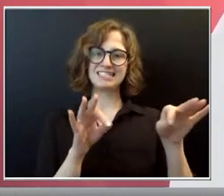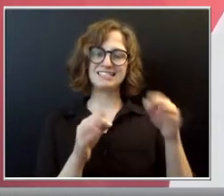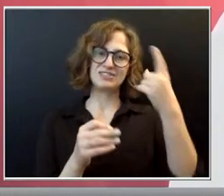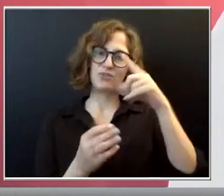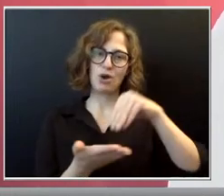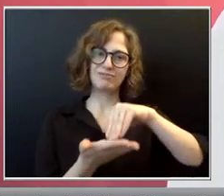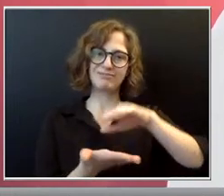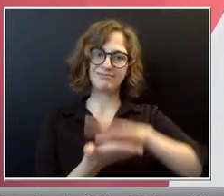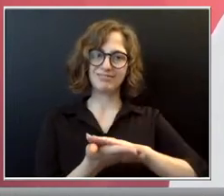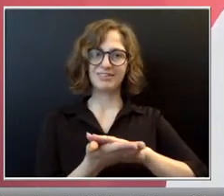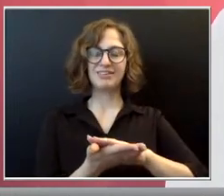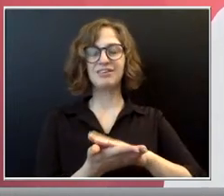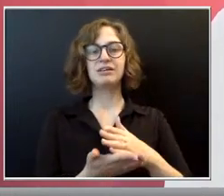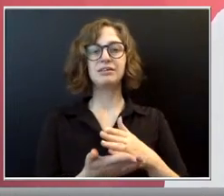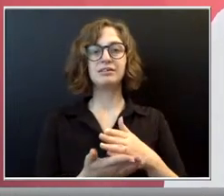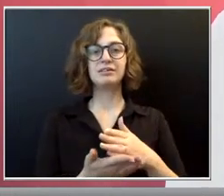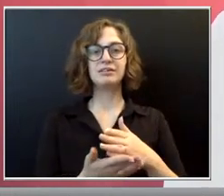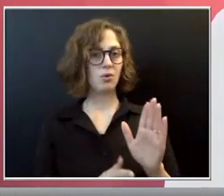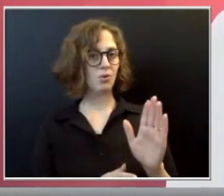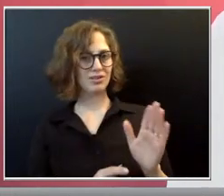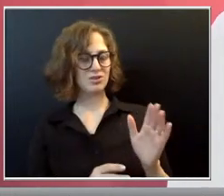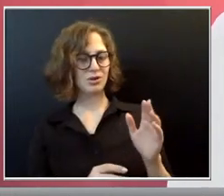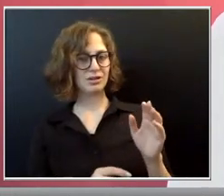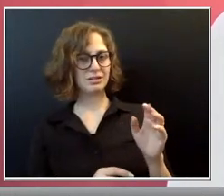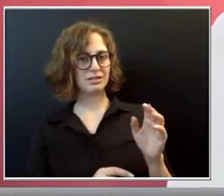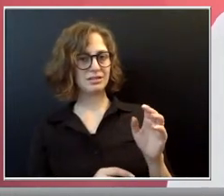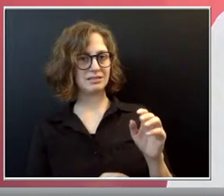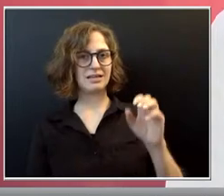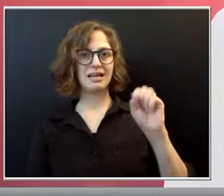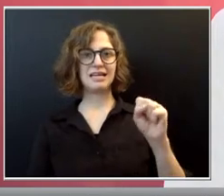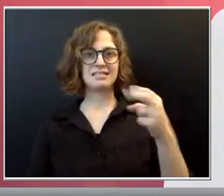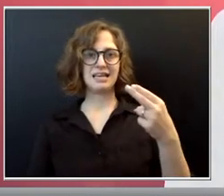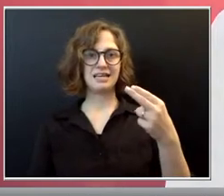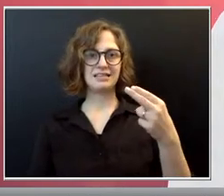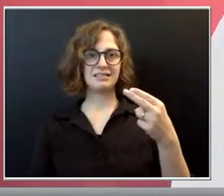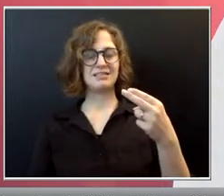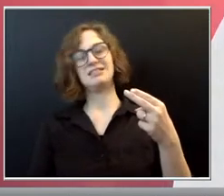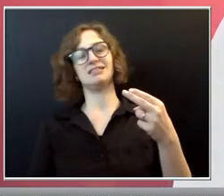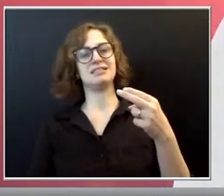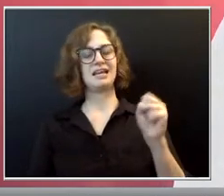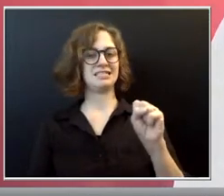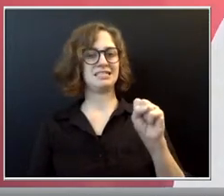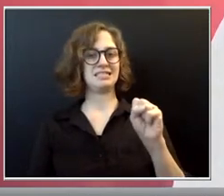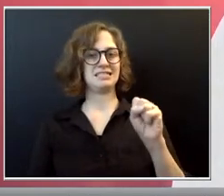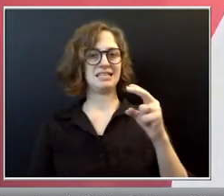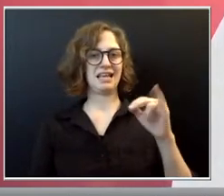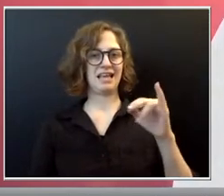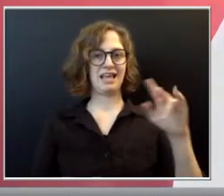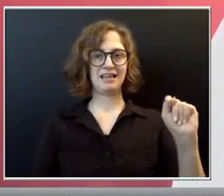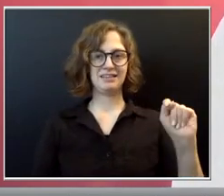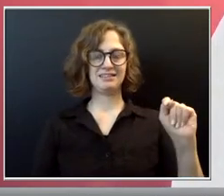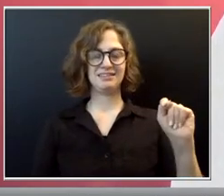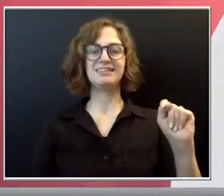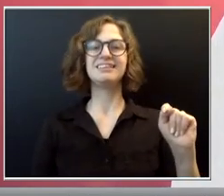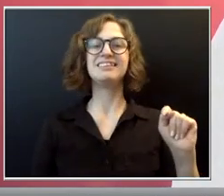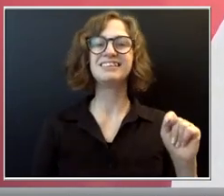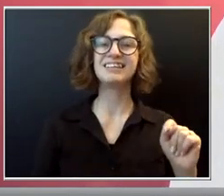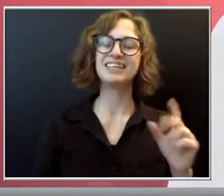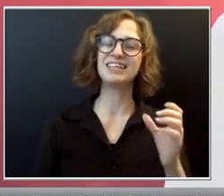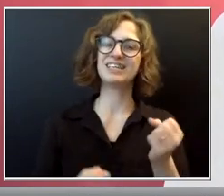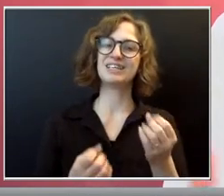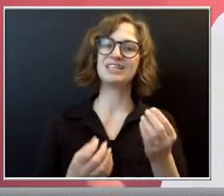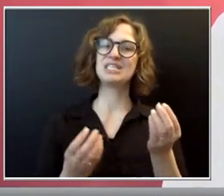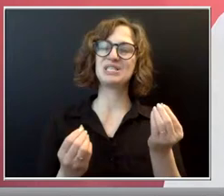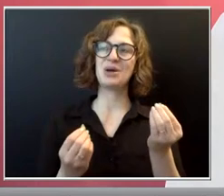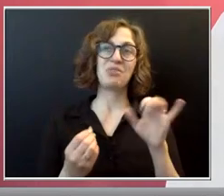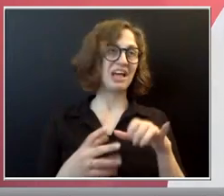it? To recommend it. Just SHS HIT, H-I-I-T. Uh-huh. And so it's just education for my patients so that they know that